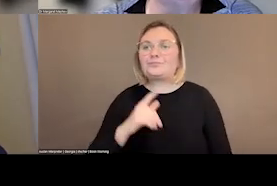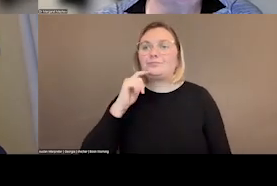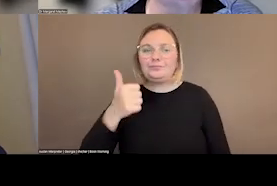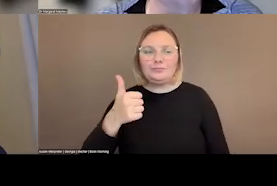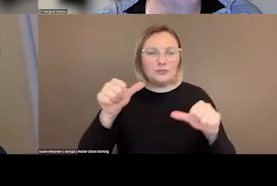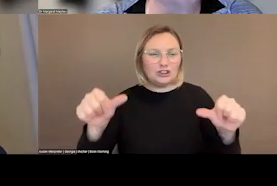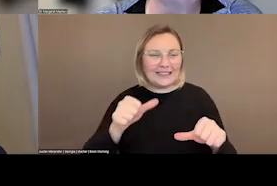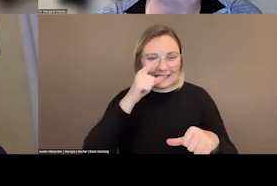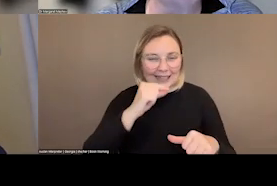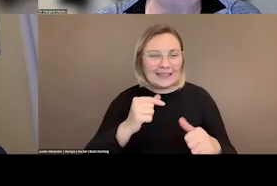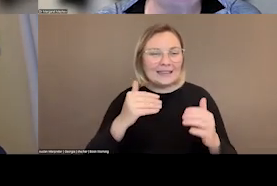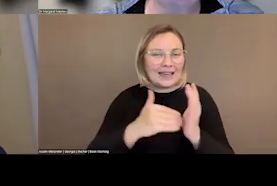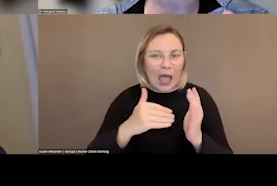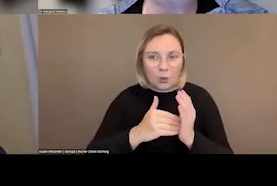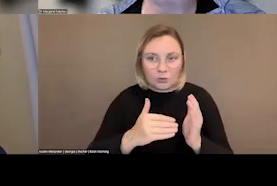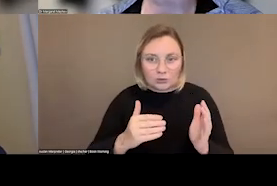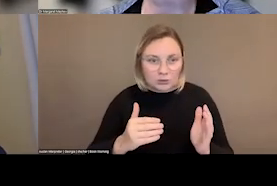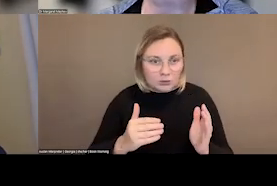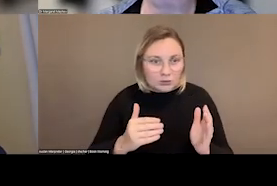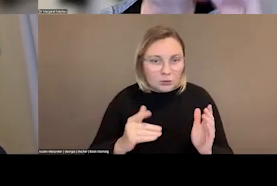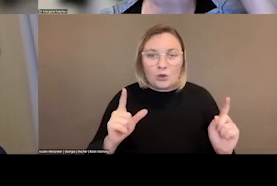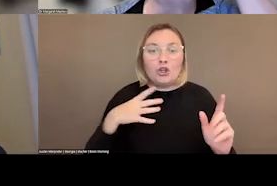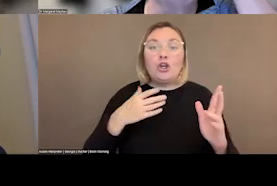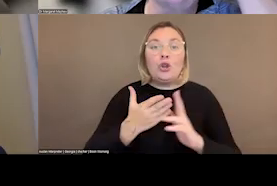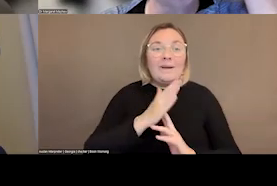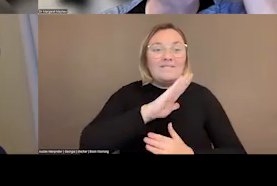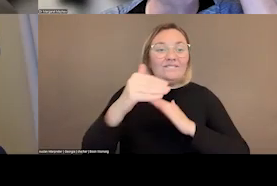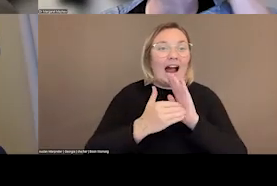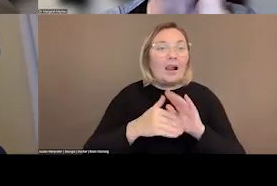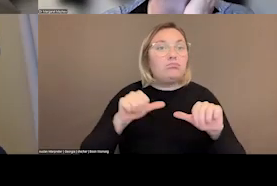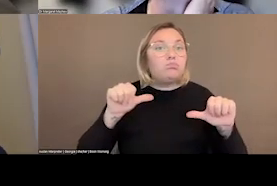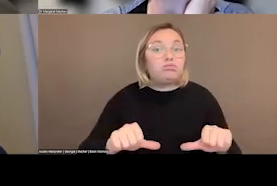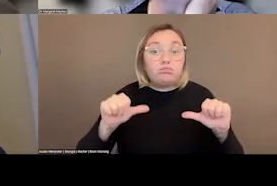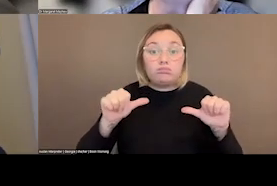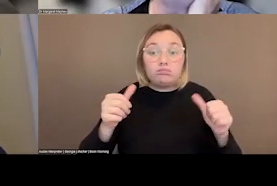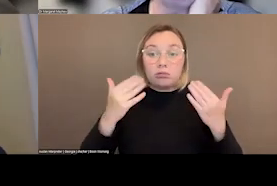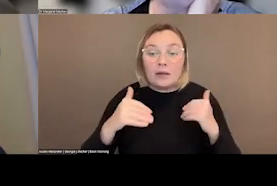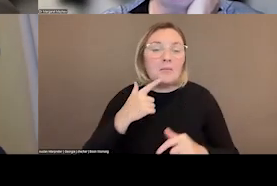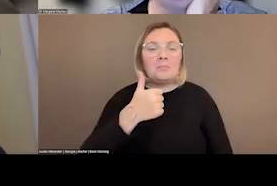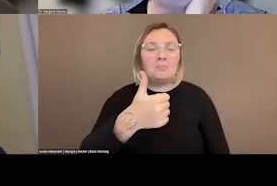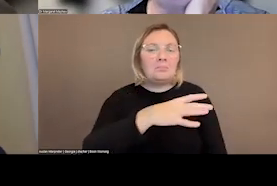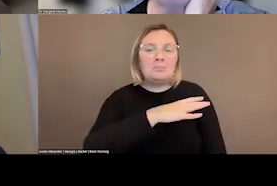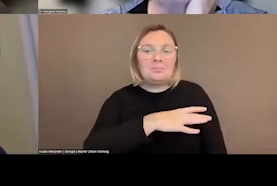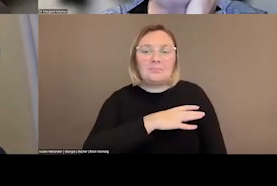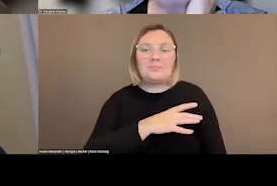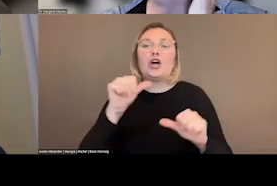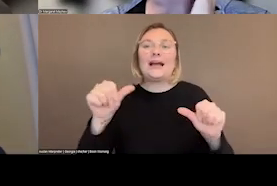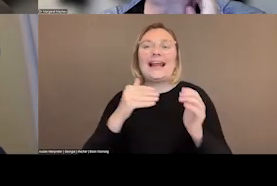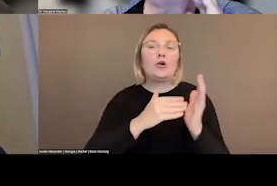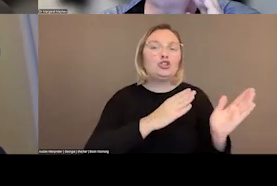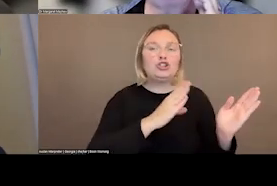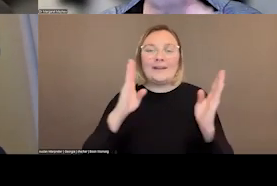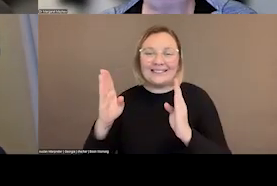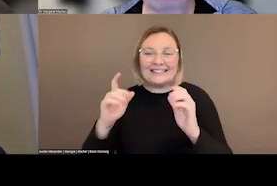if it's okay, we're going to, or did you want to go through just the final certification and then? Oh no, that's good. No, I mean, We might shift over and